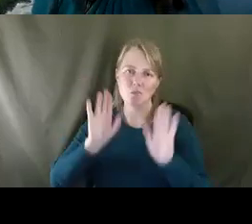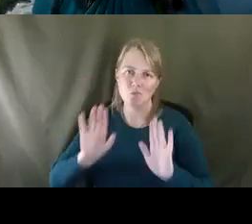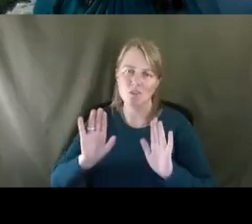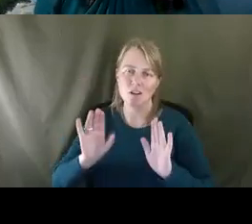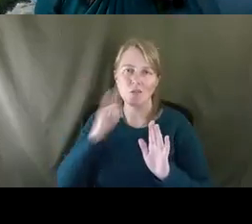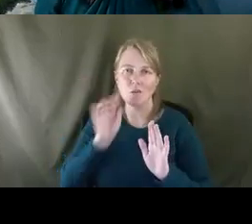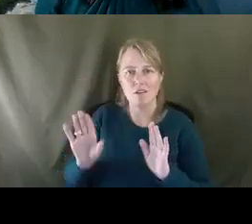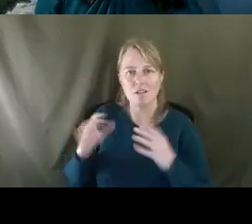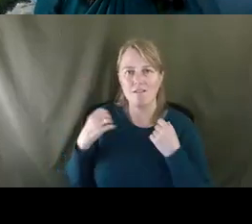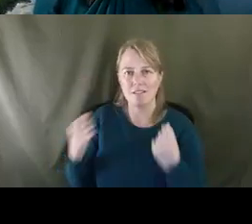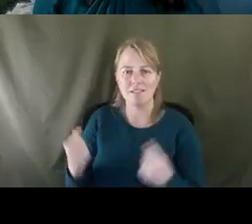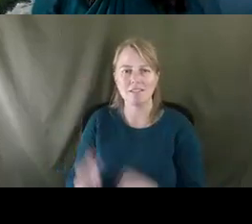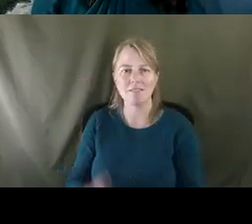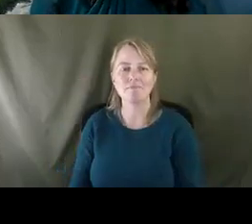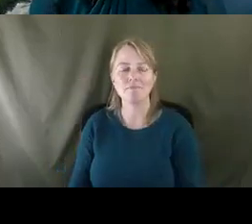booster.